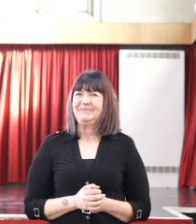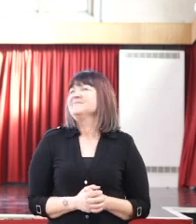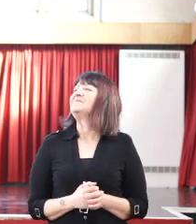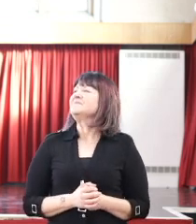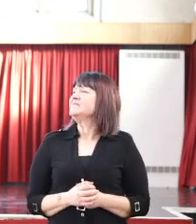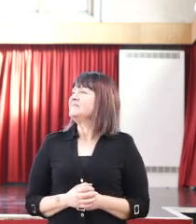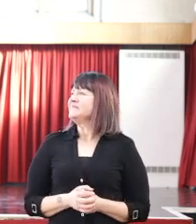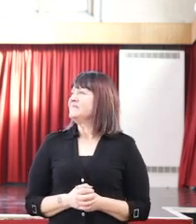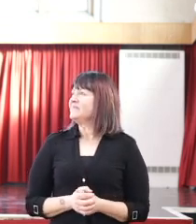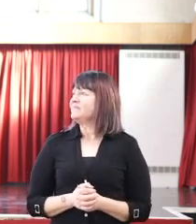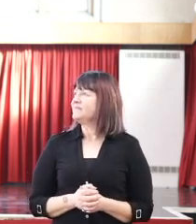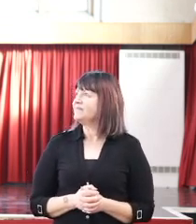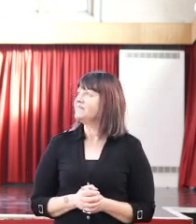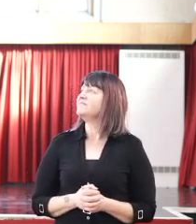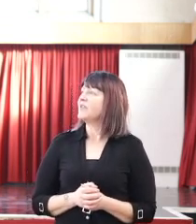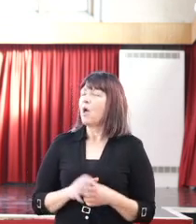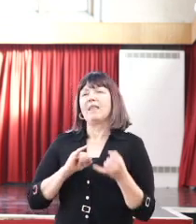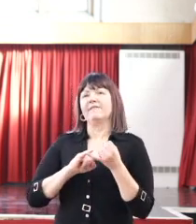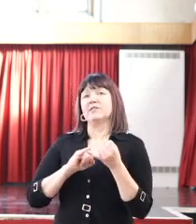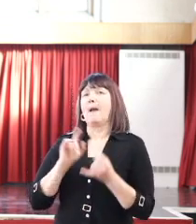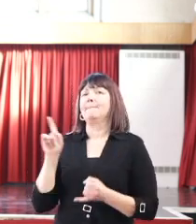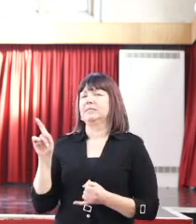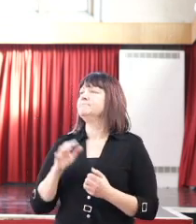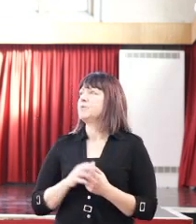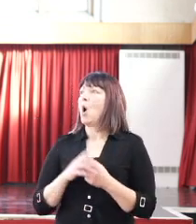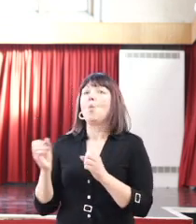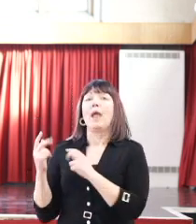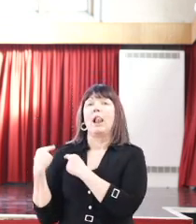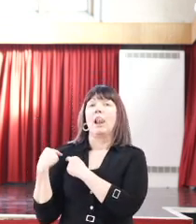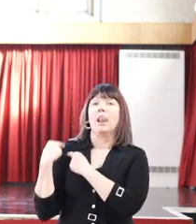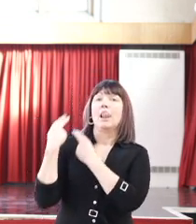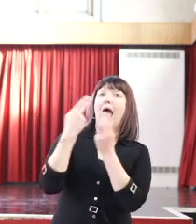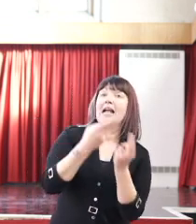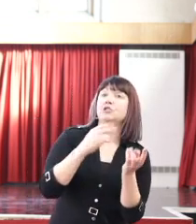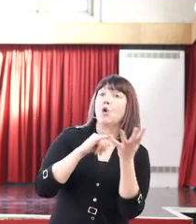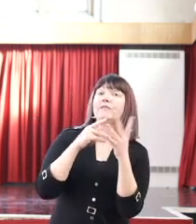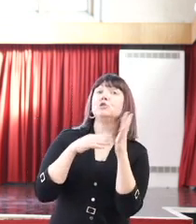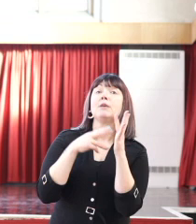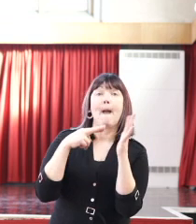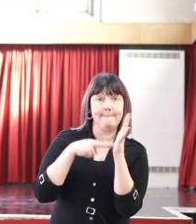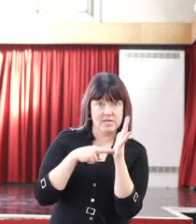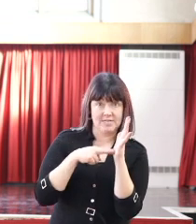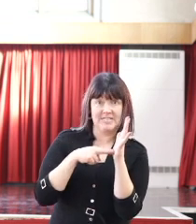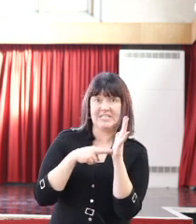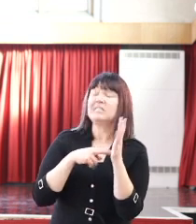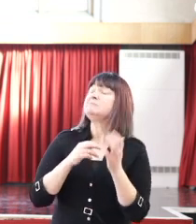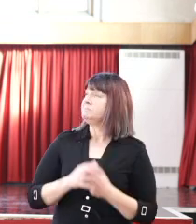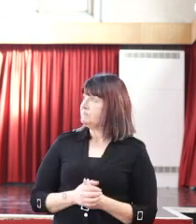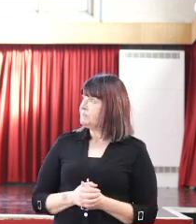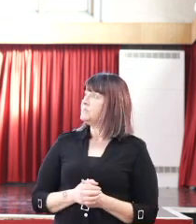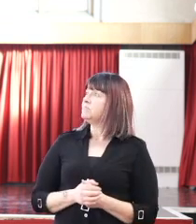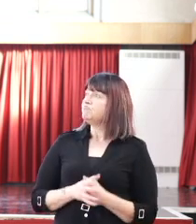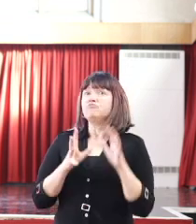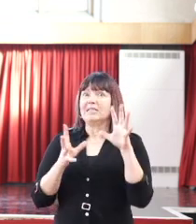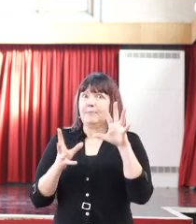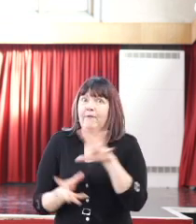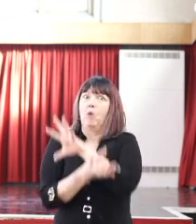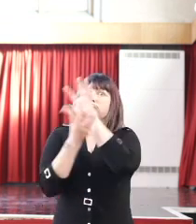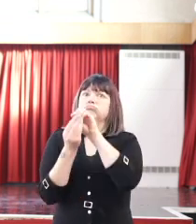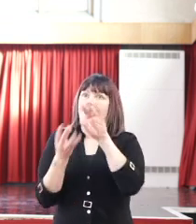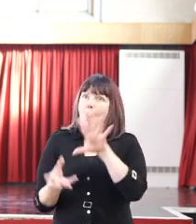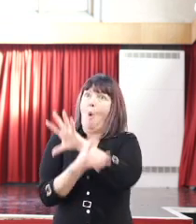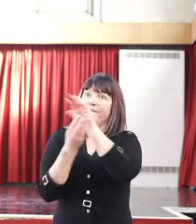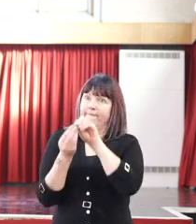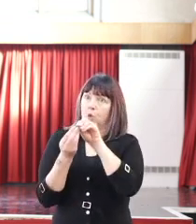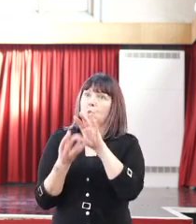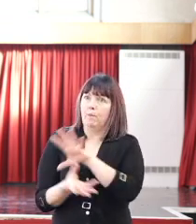So yeah, that's for Simon. So I think I hand over to Simon now. So yeah, that's kind of a bit of an overarch of the